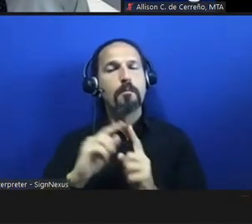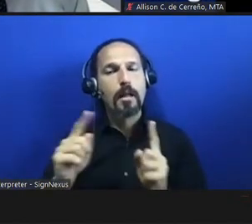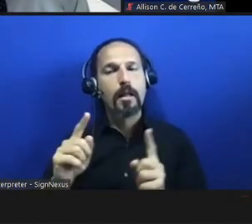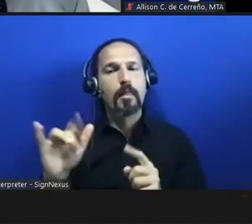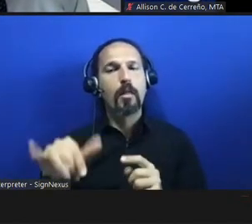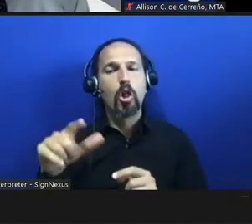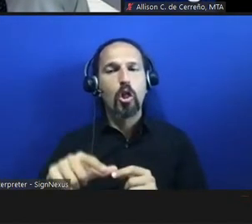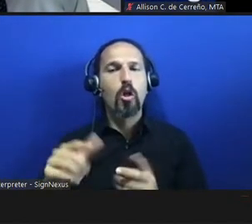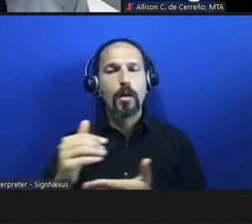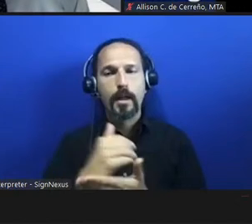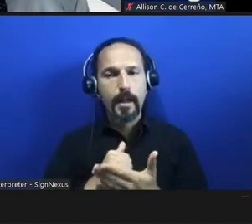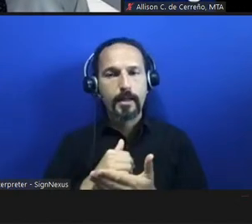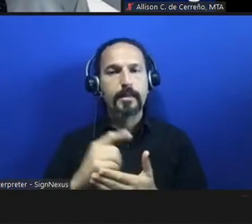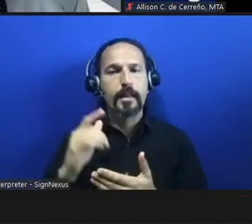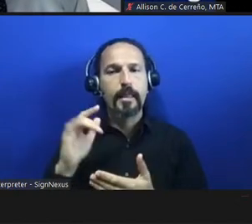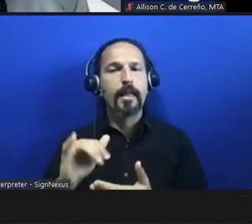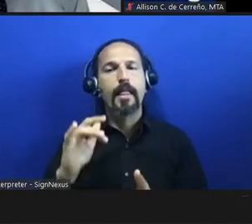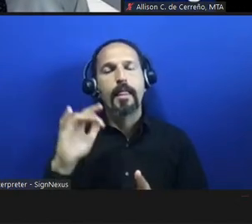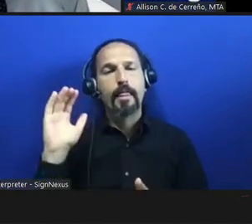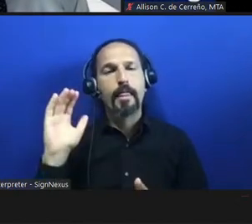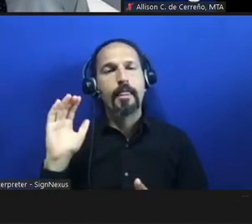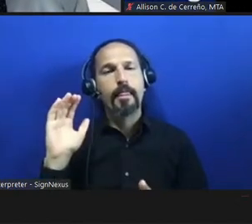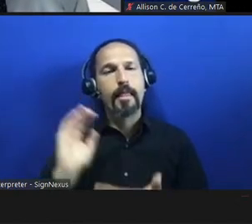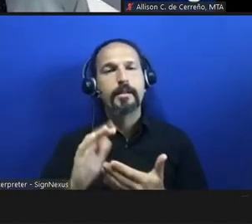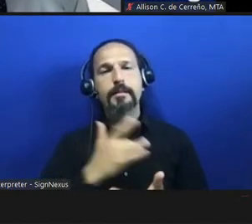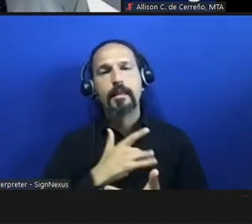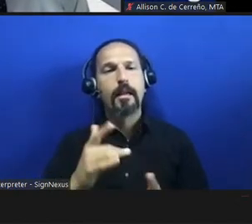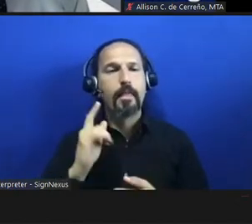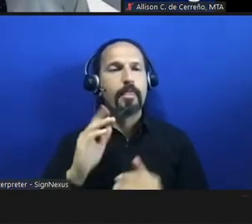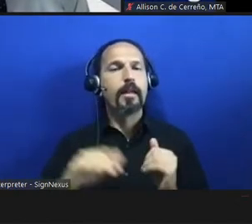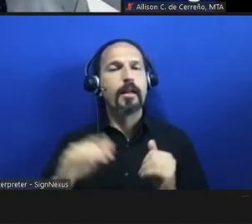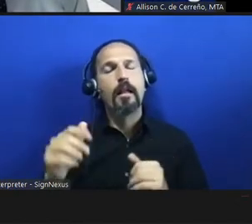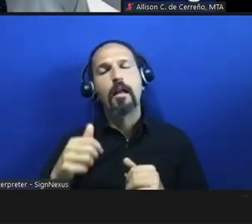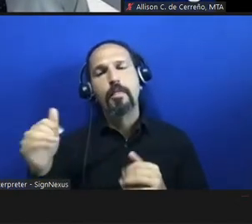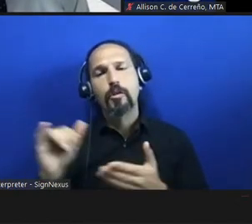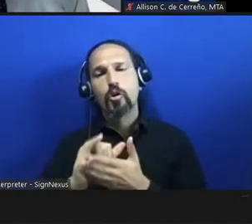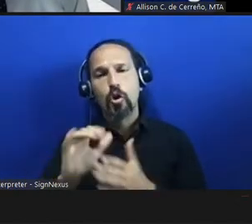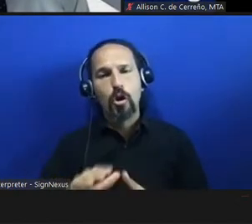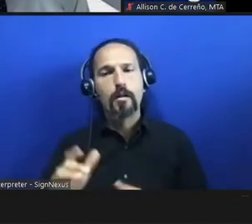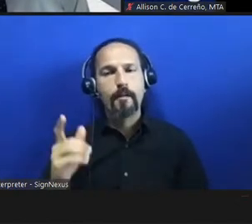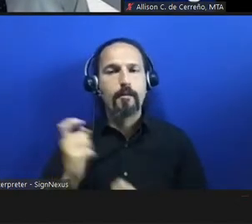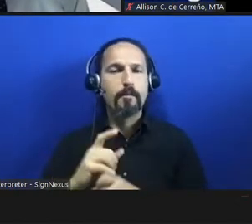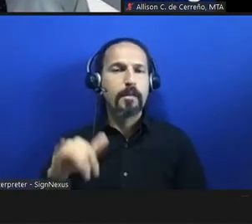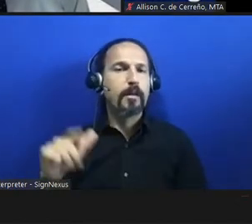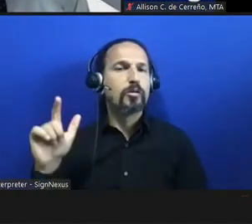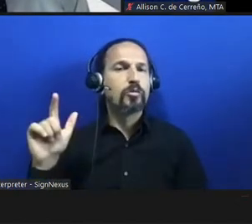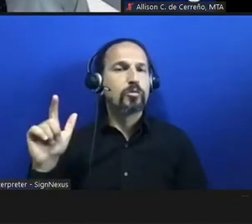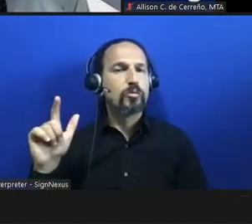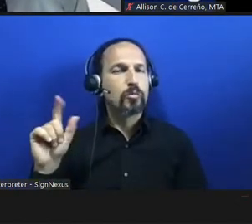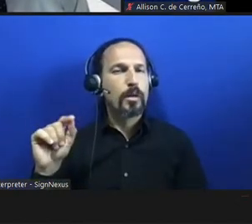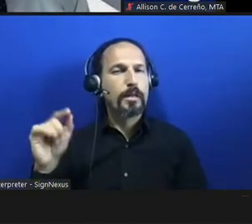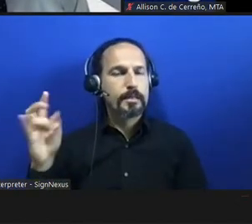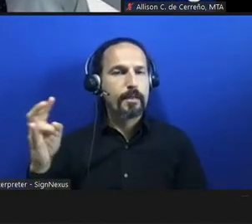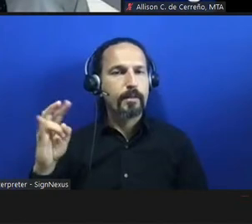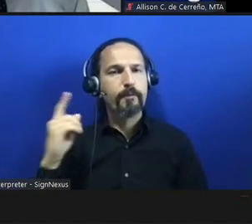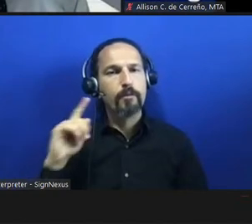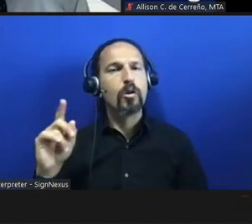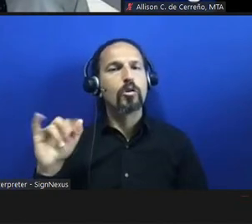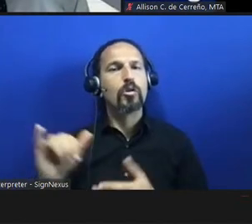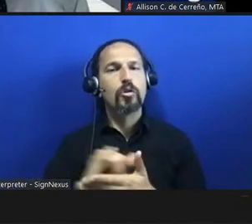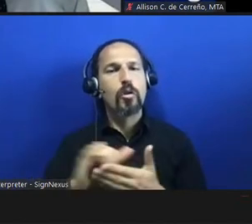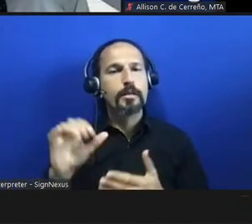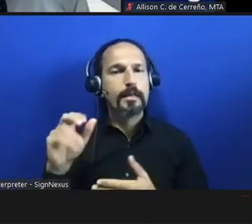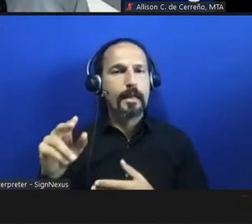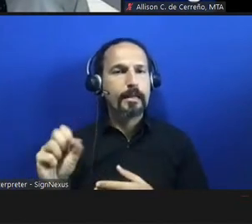that low-income New Yorkers are even less likely to own a car than the average New Yorker according to a 2017 report based on U.S census